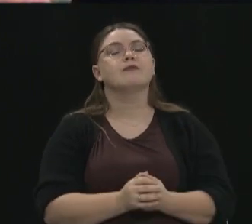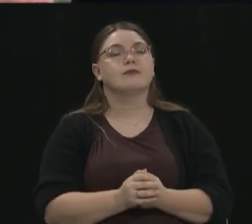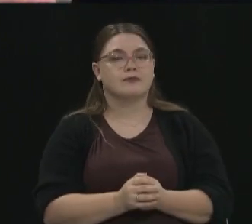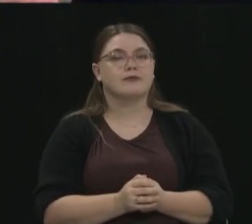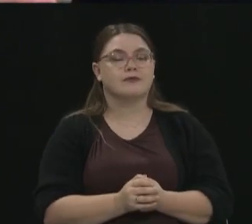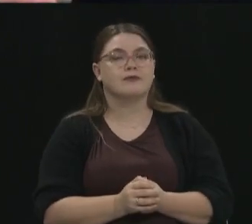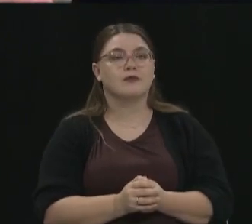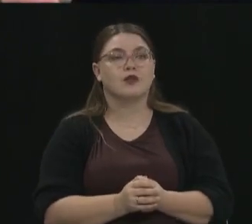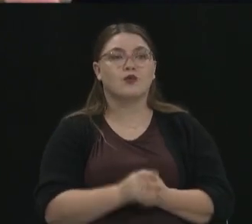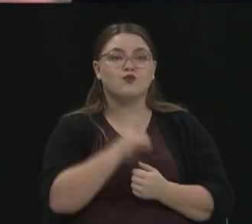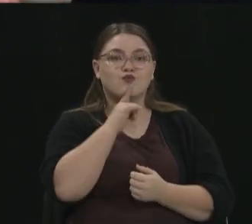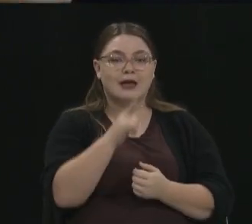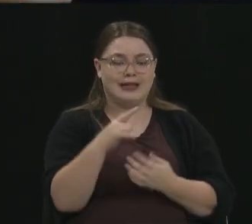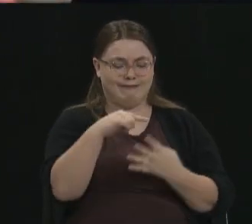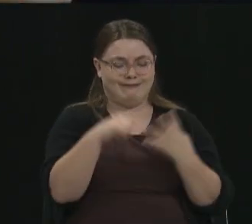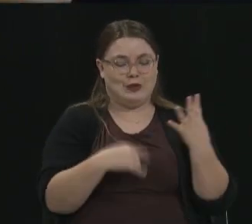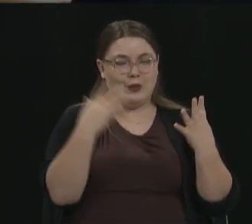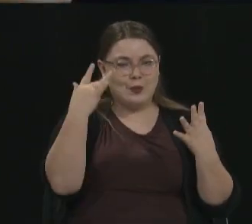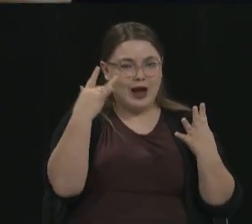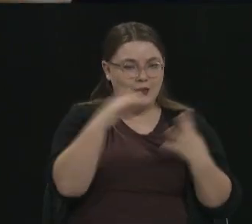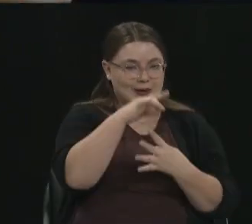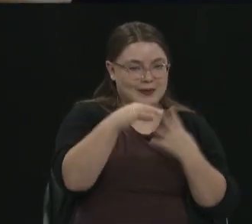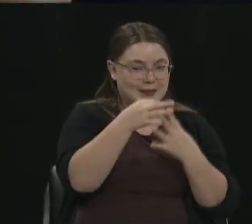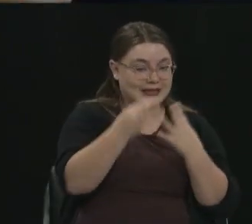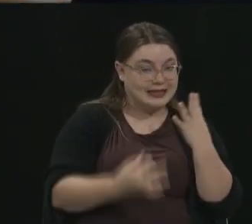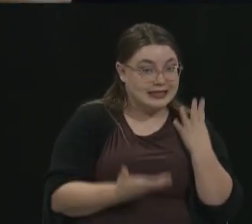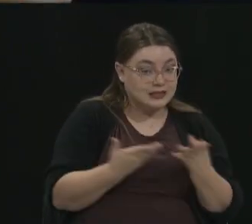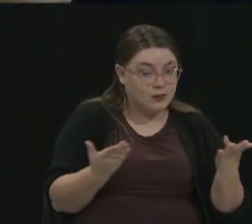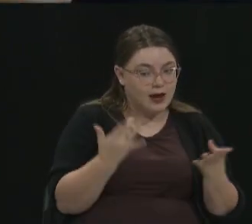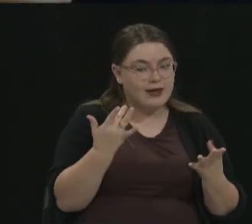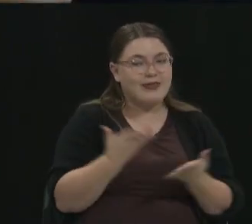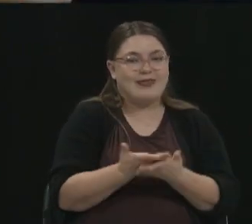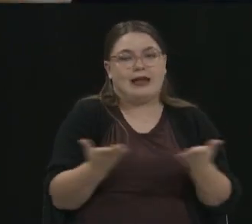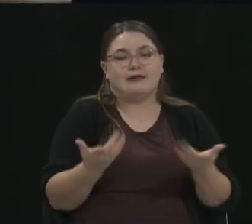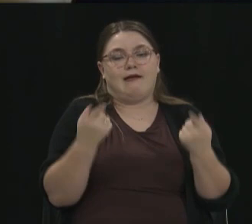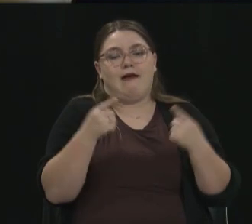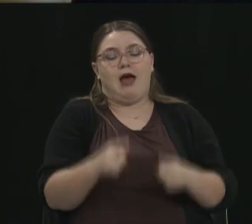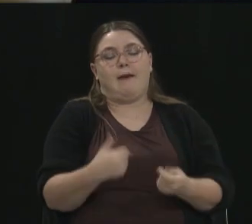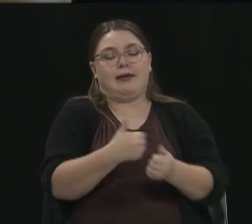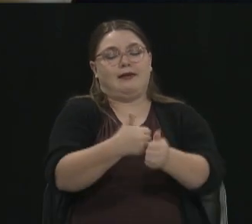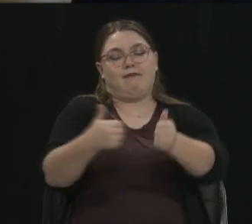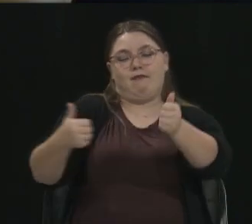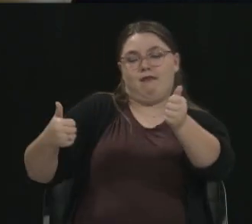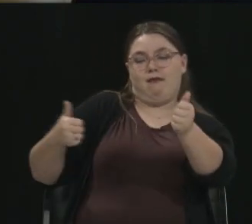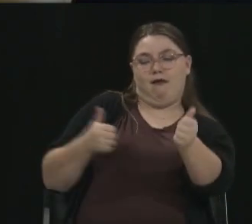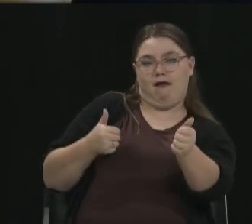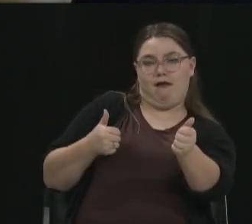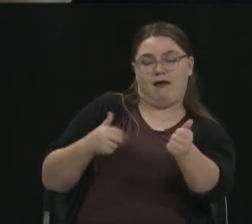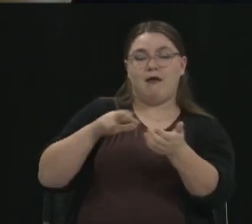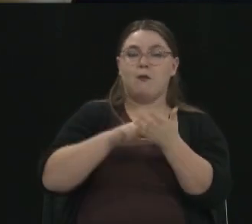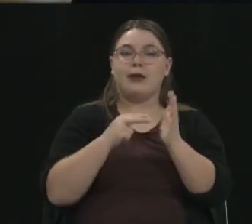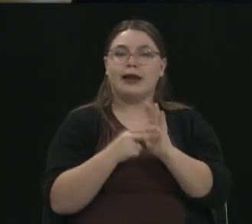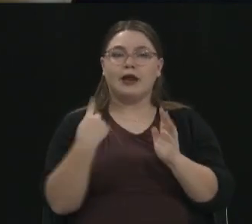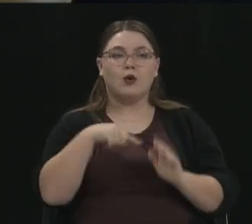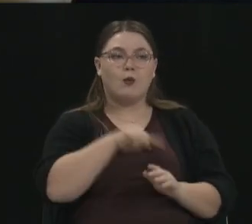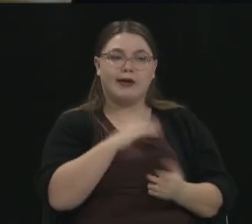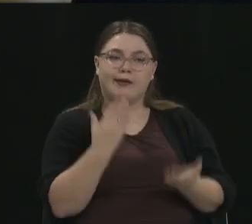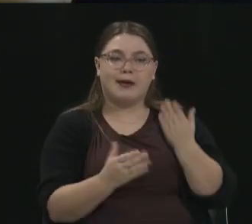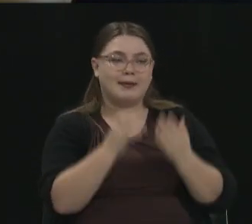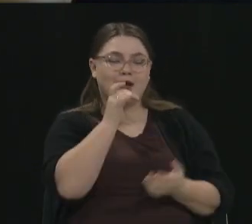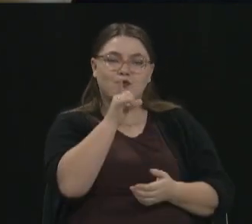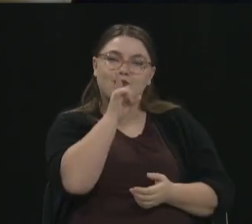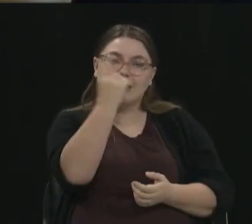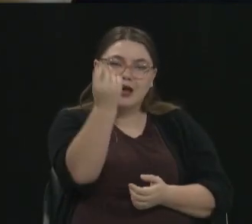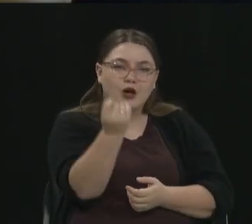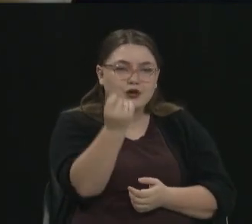behind the scenes. And so it's very hard for us as voters to know, do I understand what's happening? And